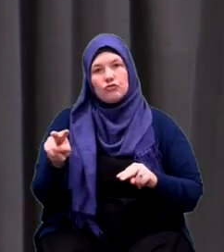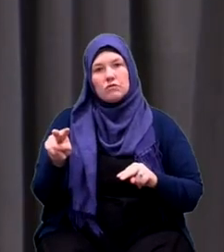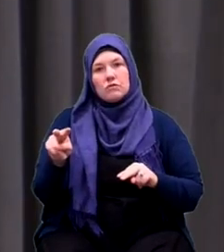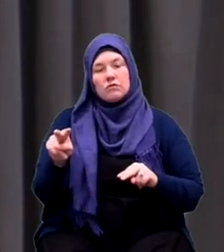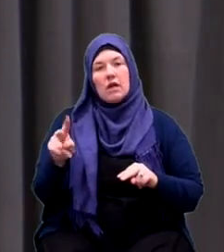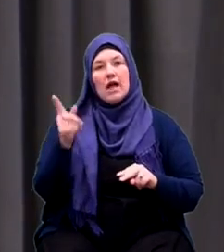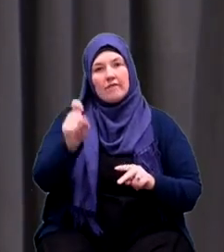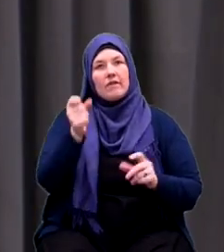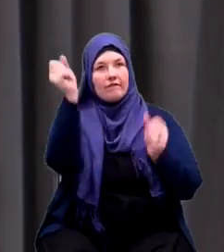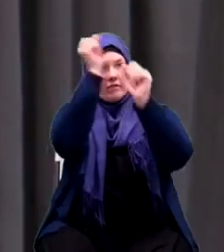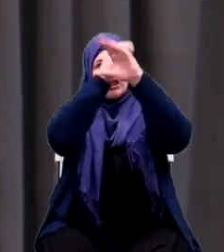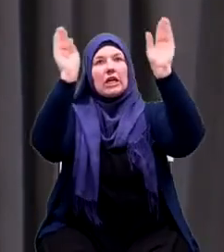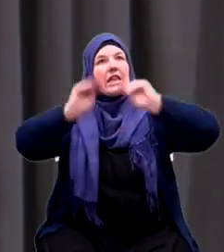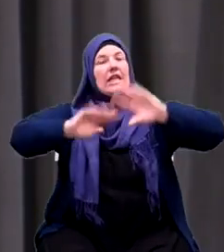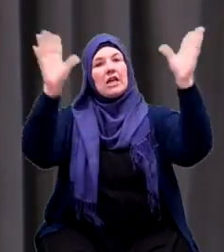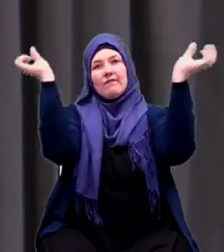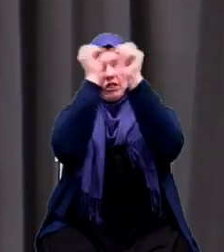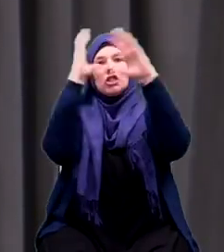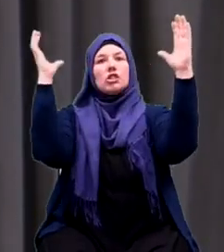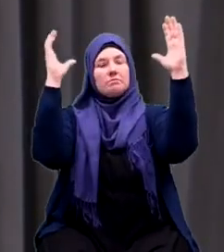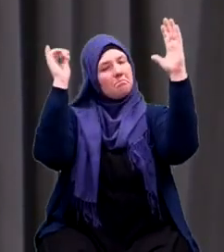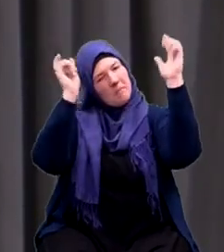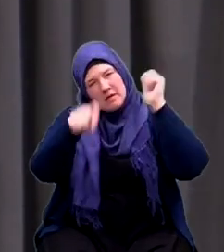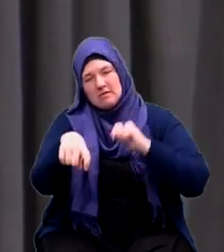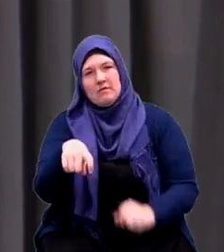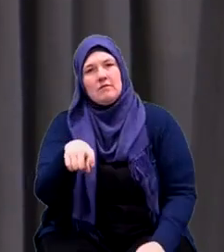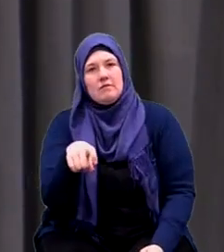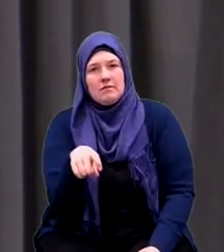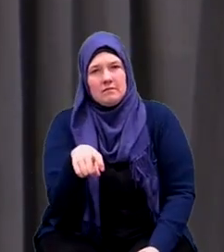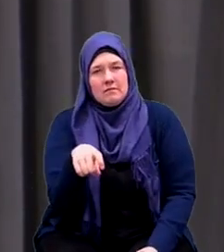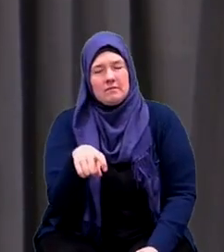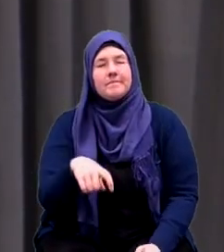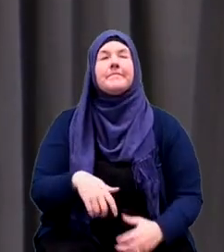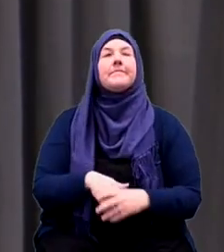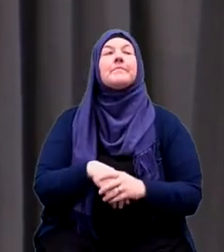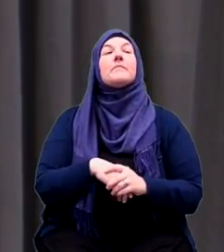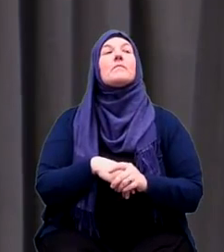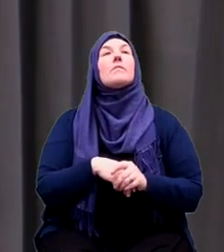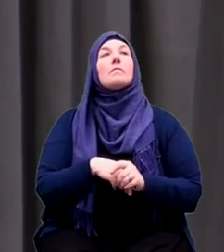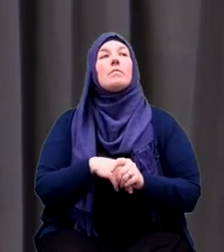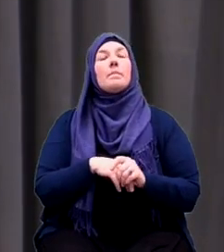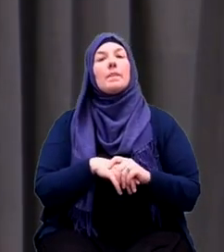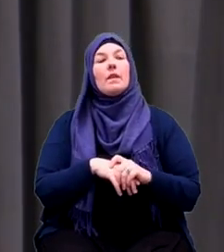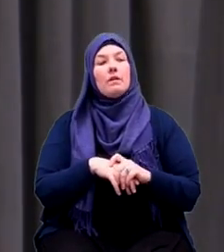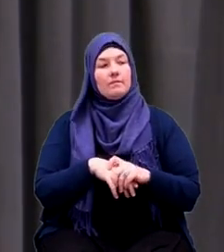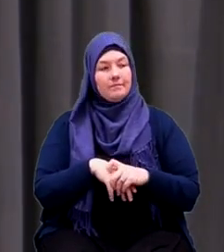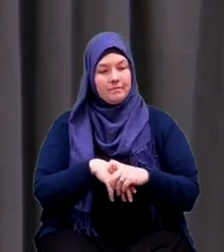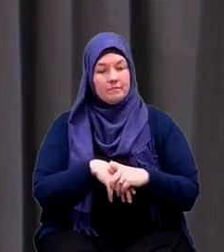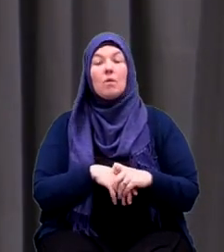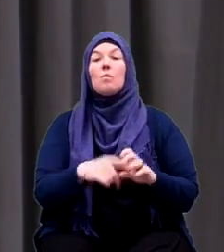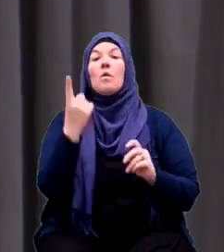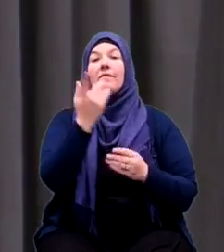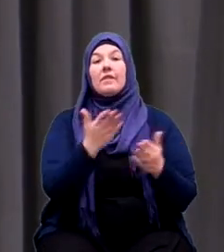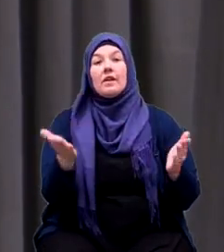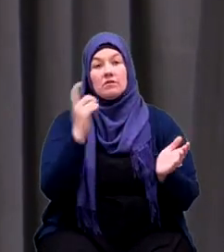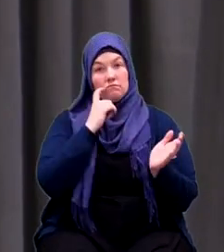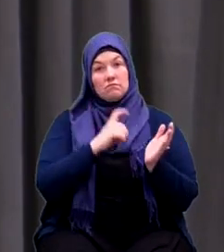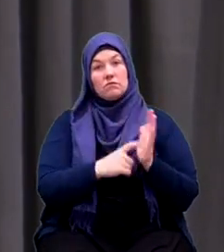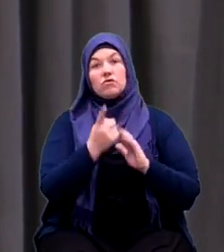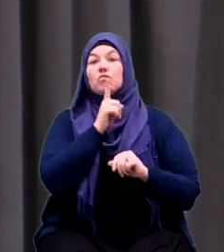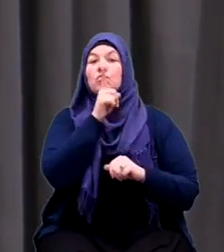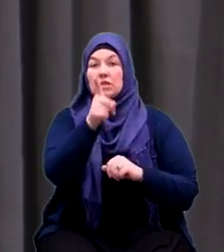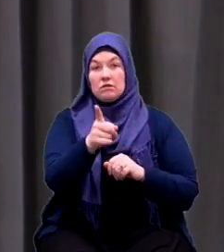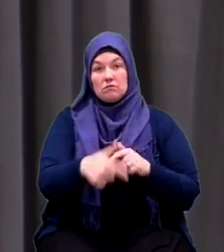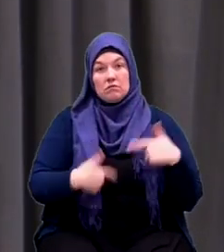to have this vision, this clear view. One of the things that you find in real